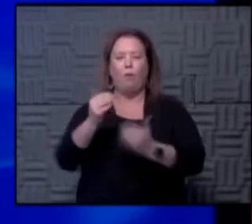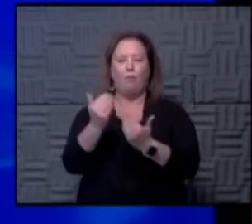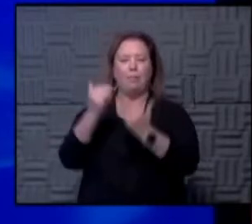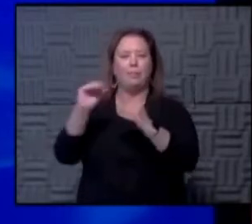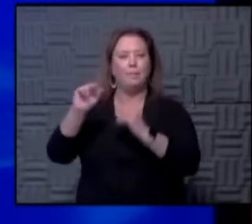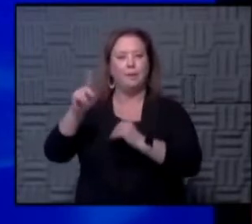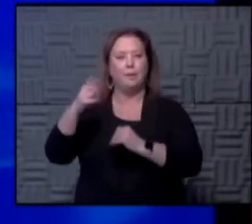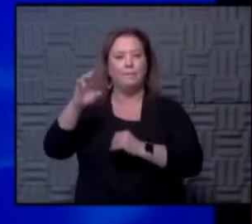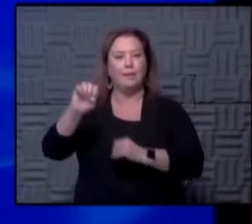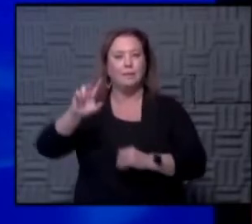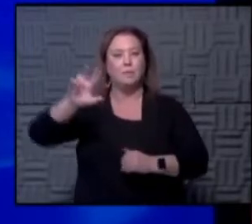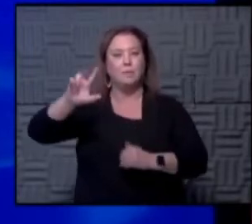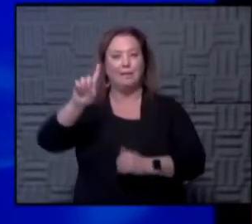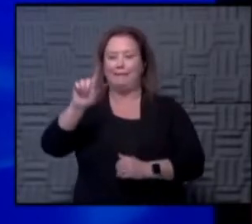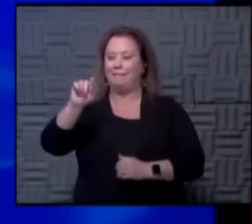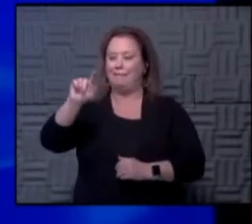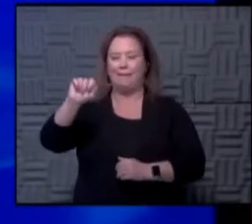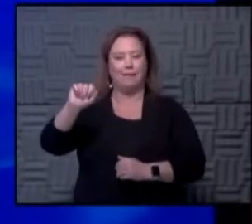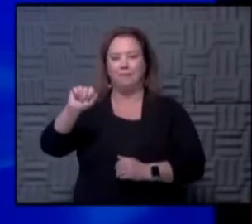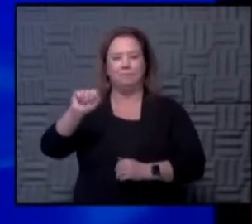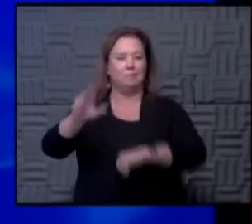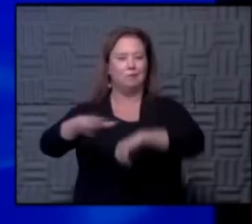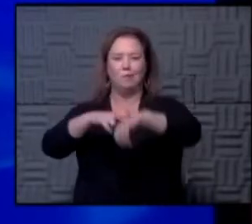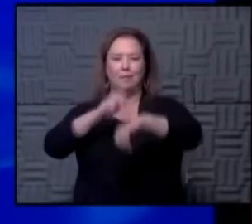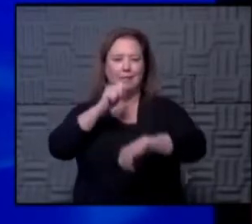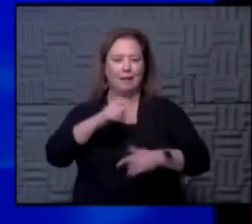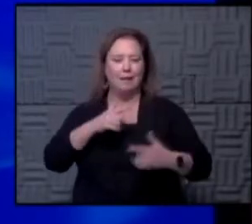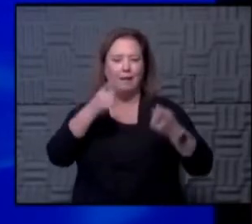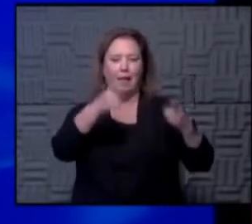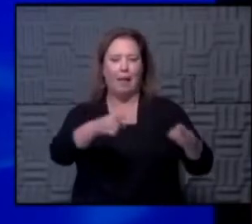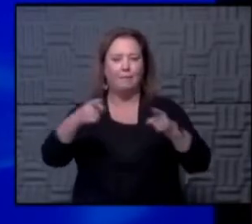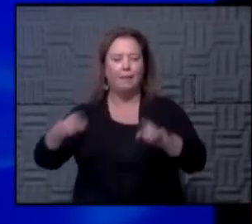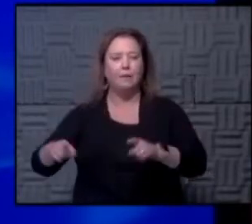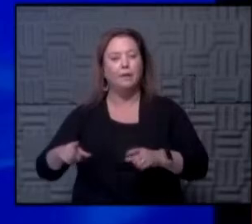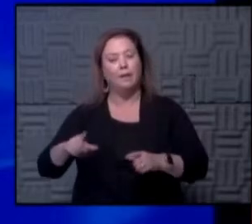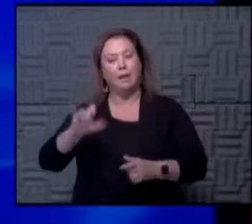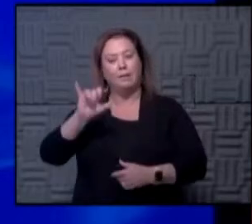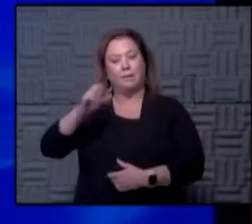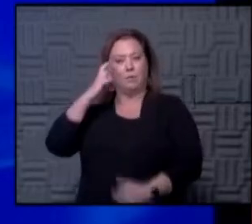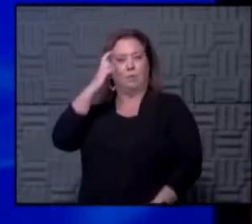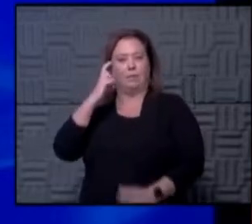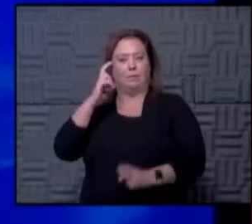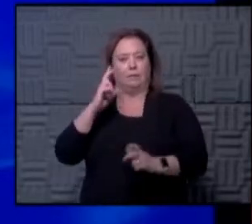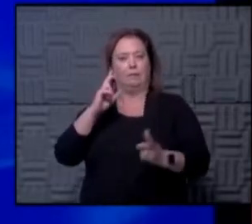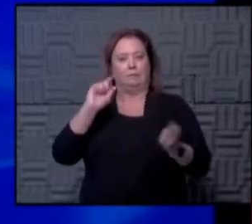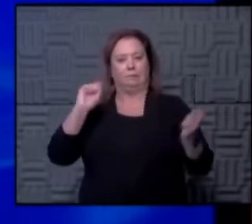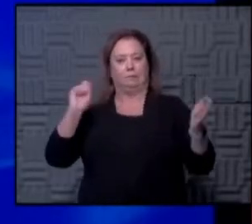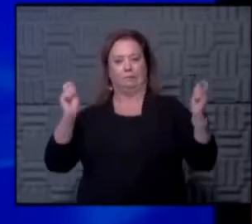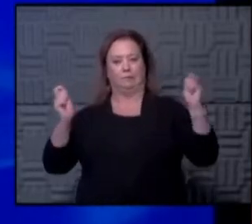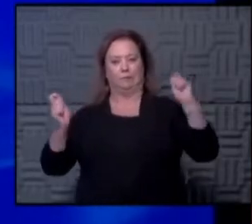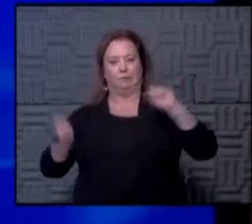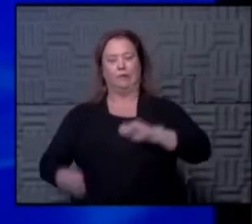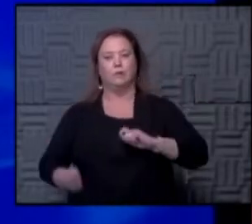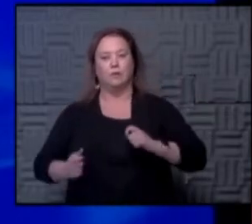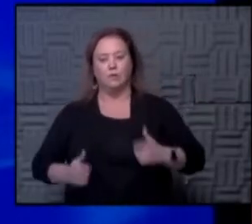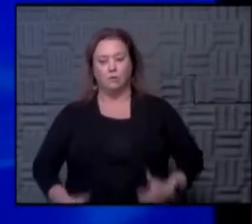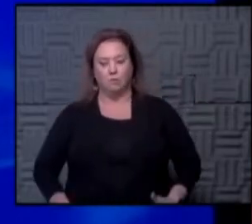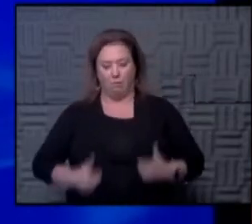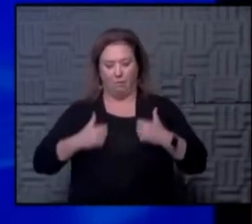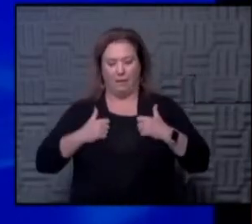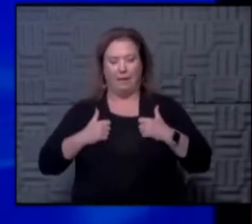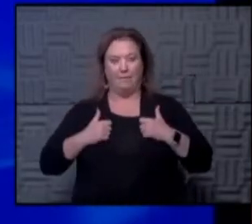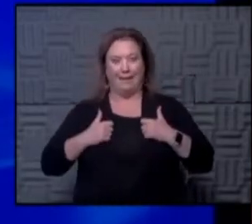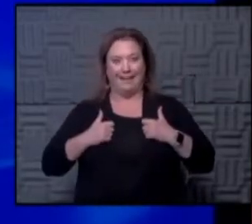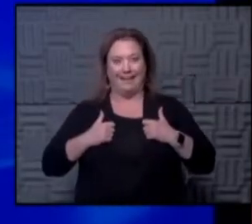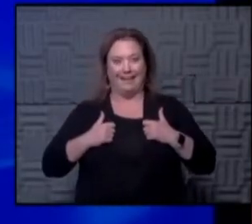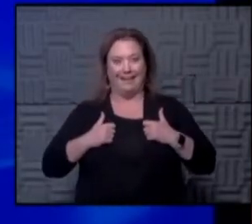which normally wouldn't happen for many diseases. And that's also part of the reason why things are changing so often. So you're living this and seeing it play out in